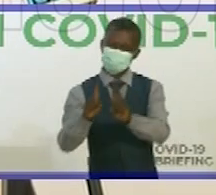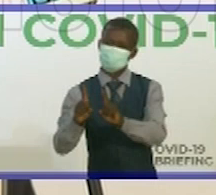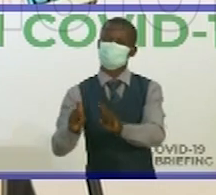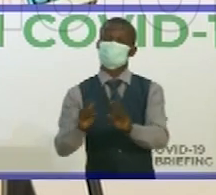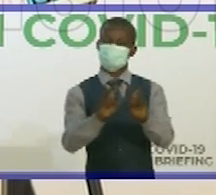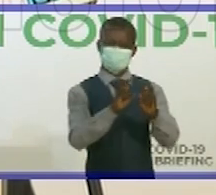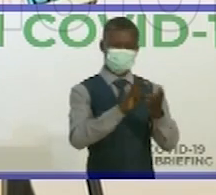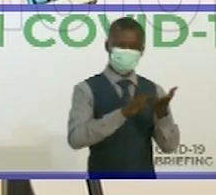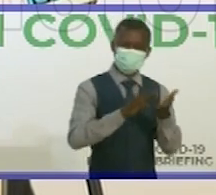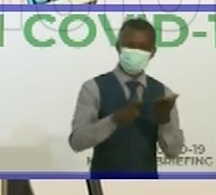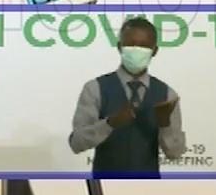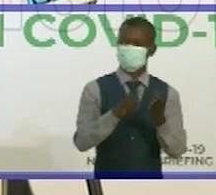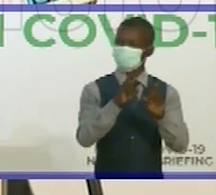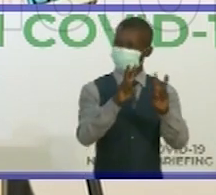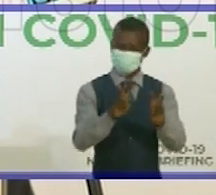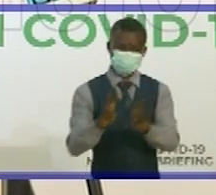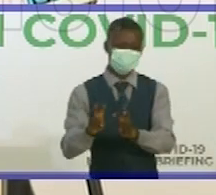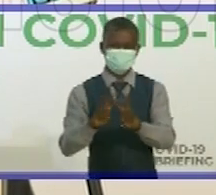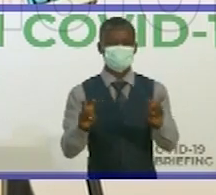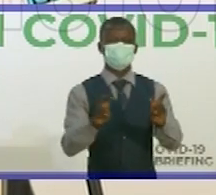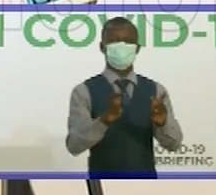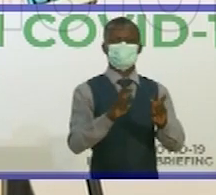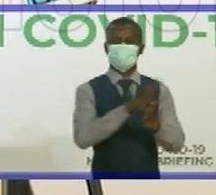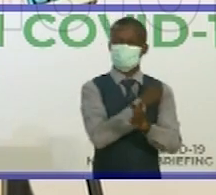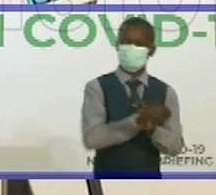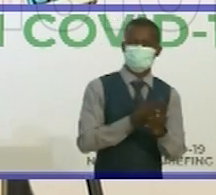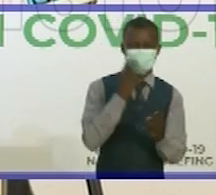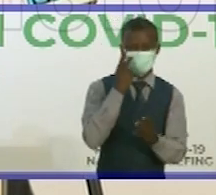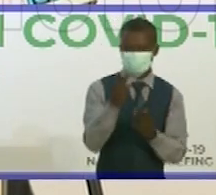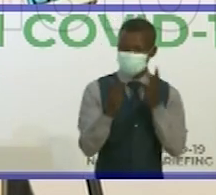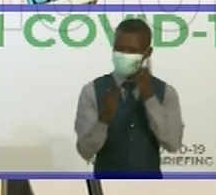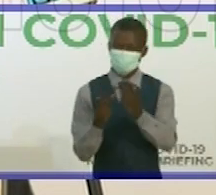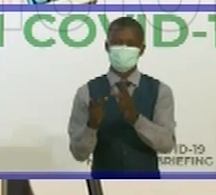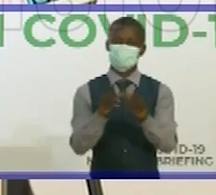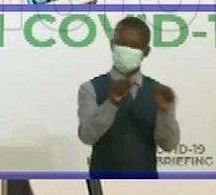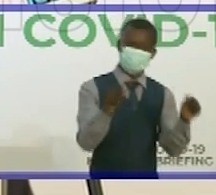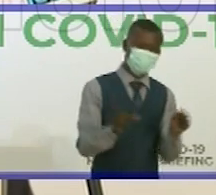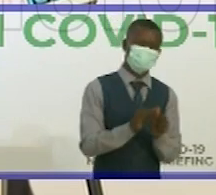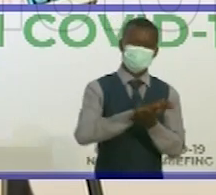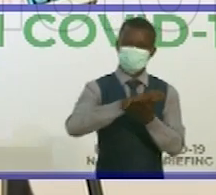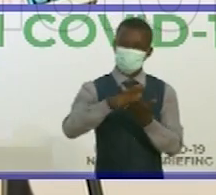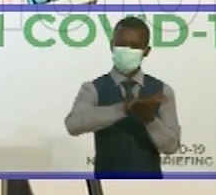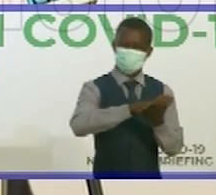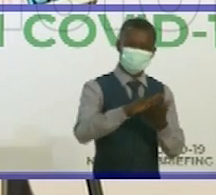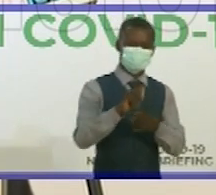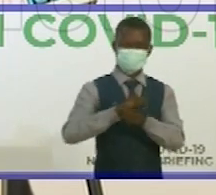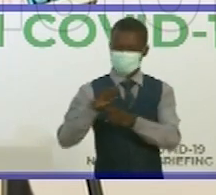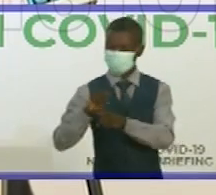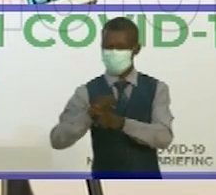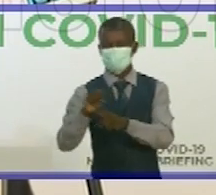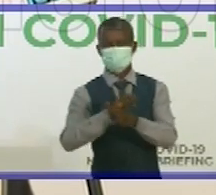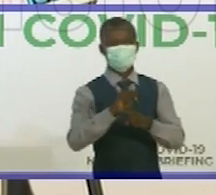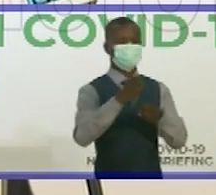ex-specialists can help to demarcate the areas, the so-called clean and dirty areas for you, and give you necessary training and make sure you have